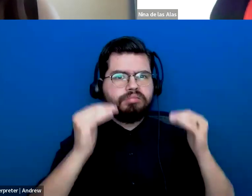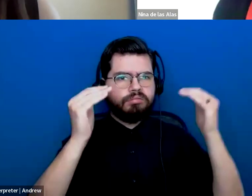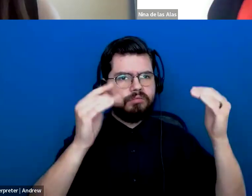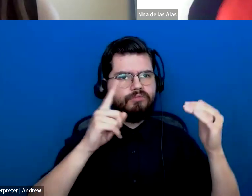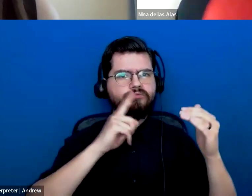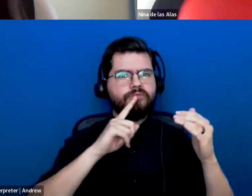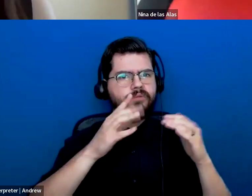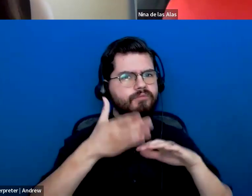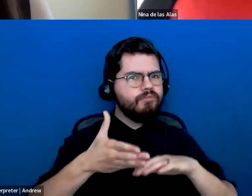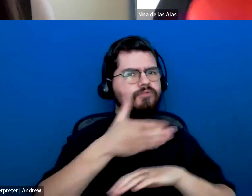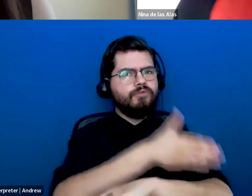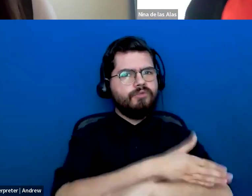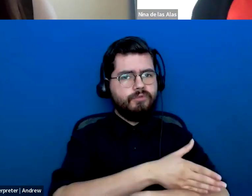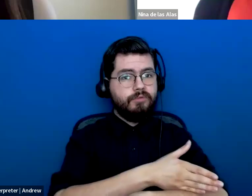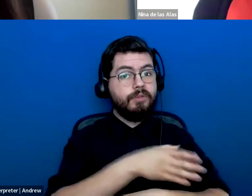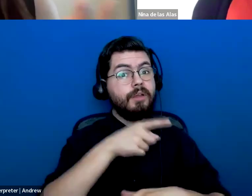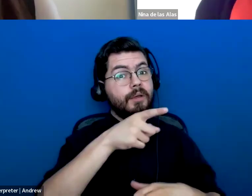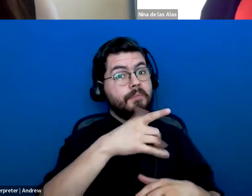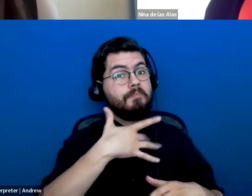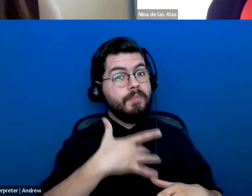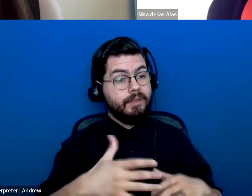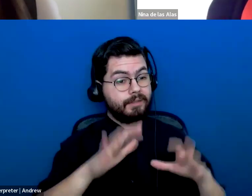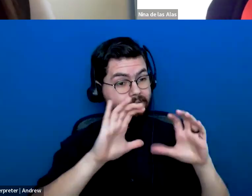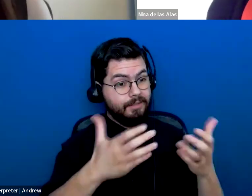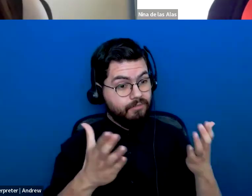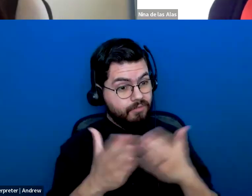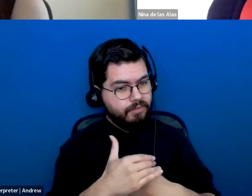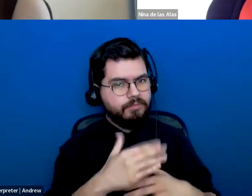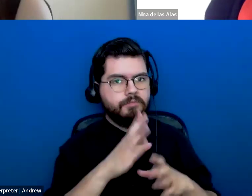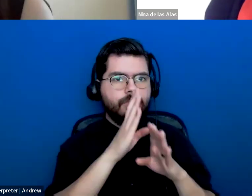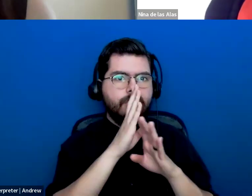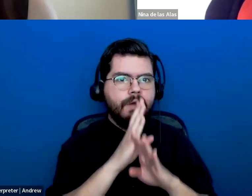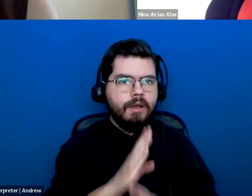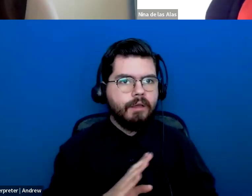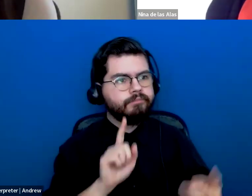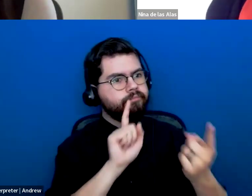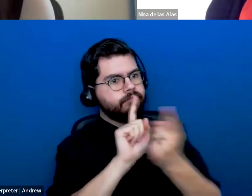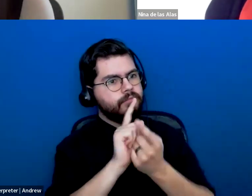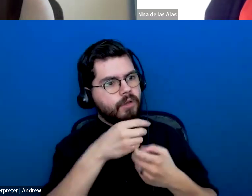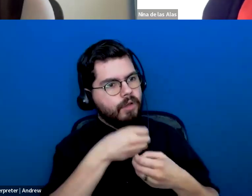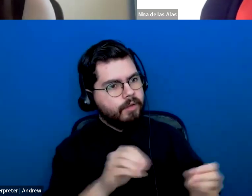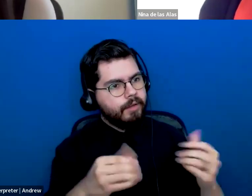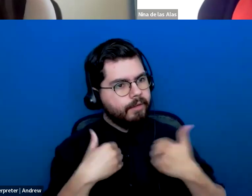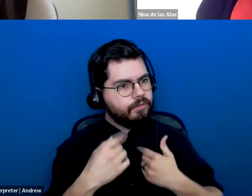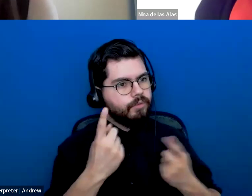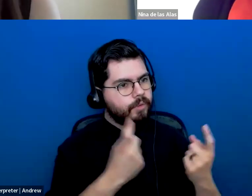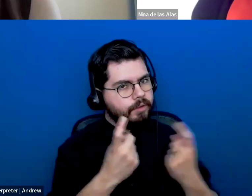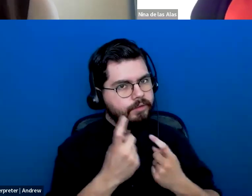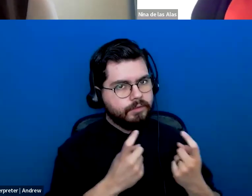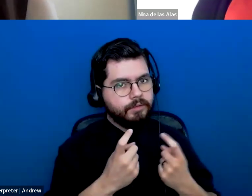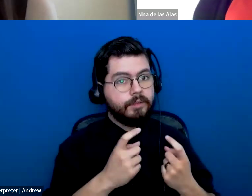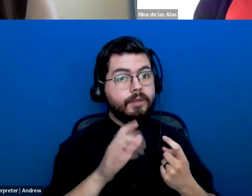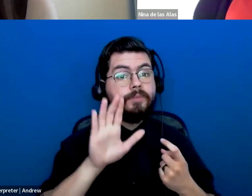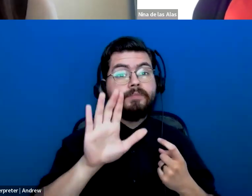to office with questions. So I could easily tell many of them have used AI in their final project, but none of them